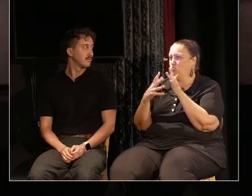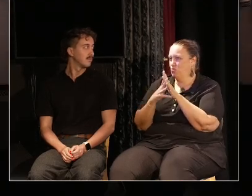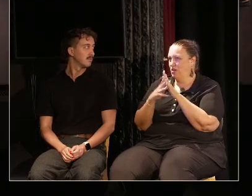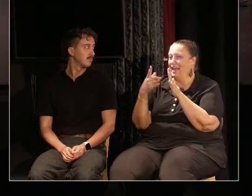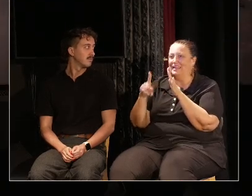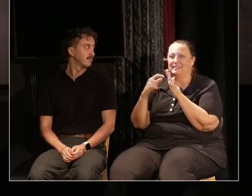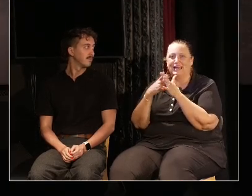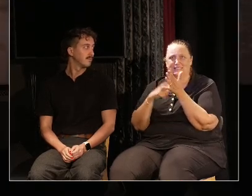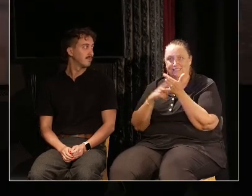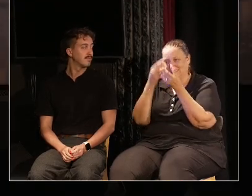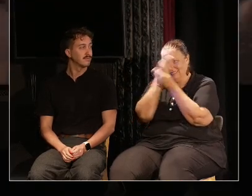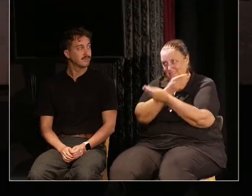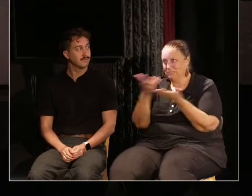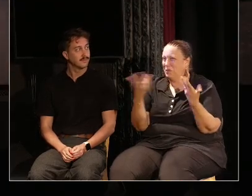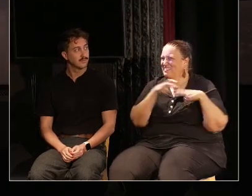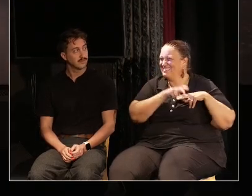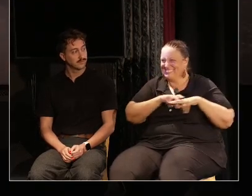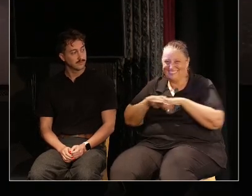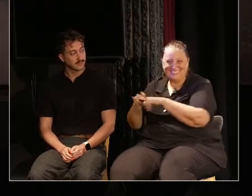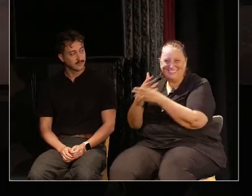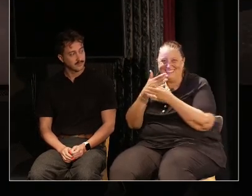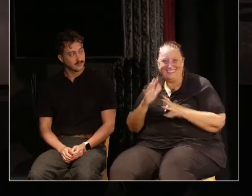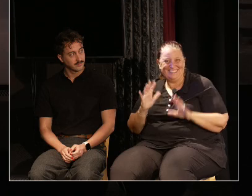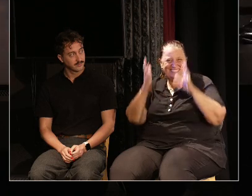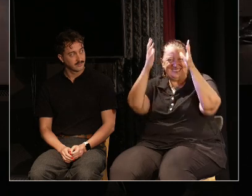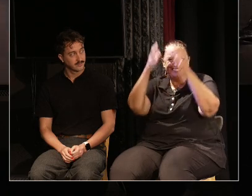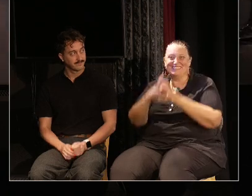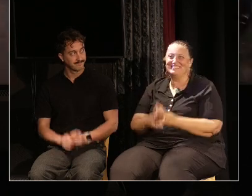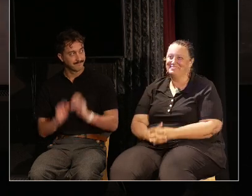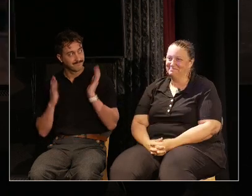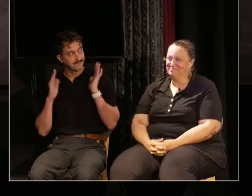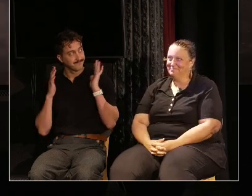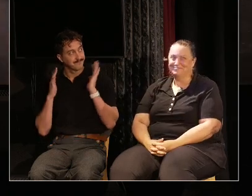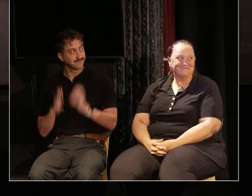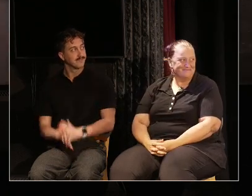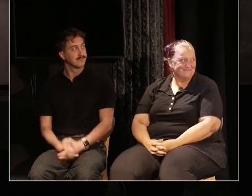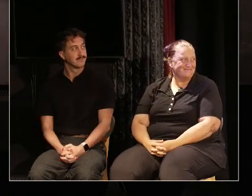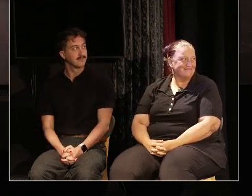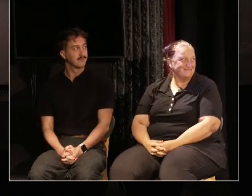Give them a round of applause.